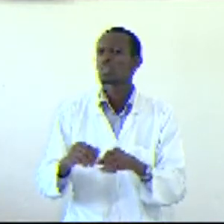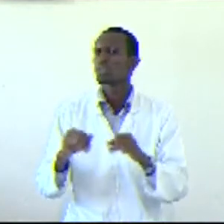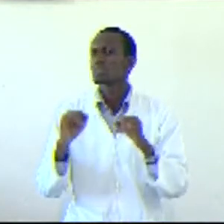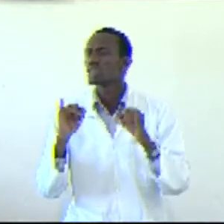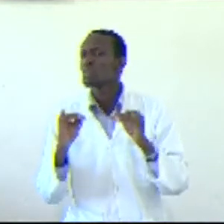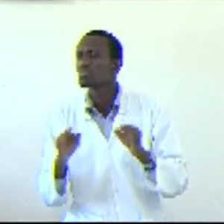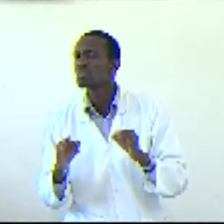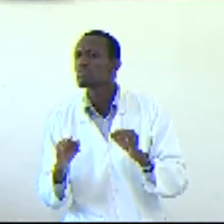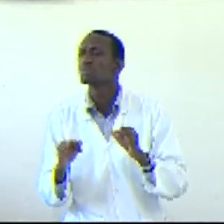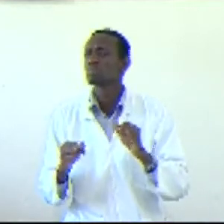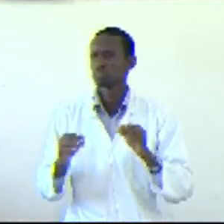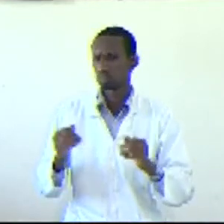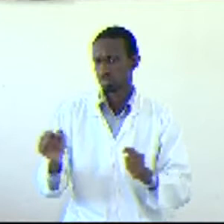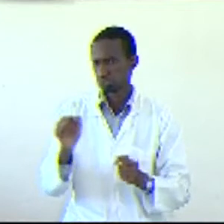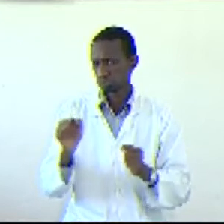at the